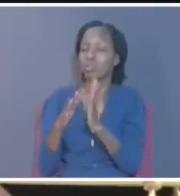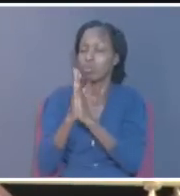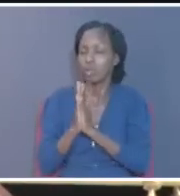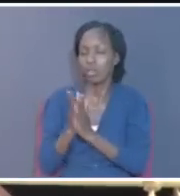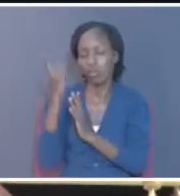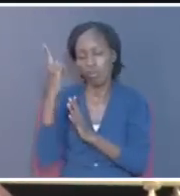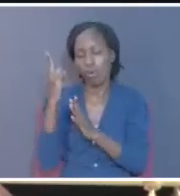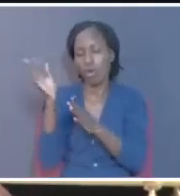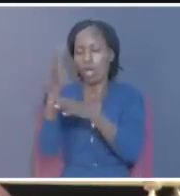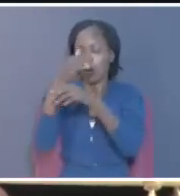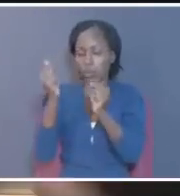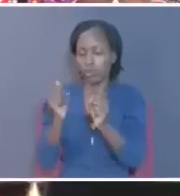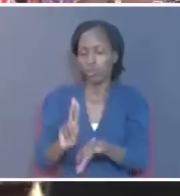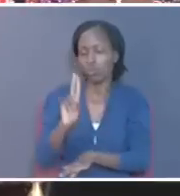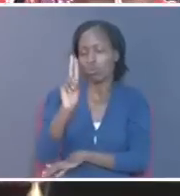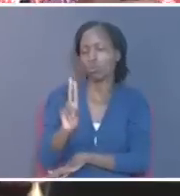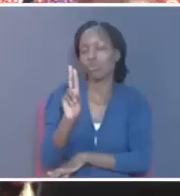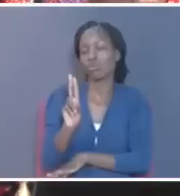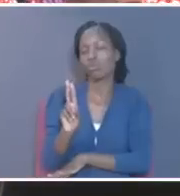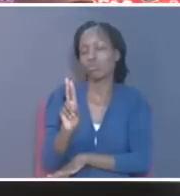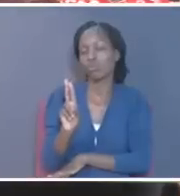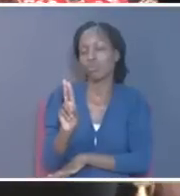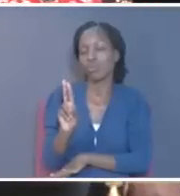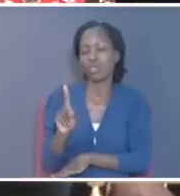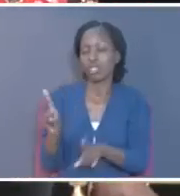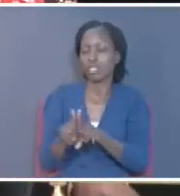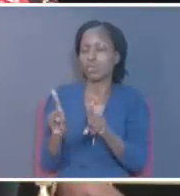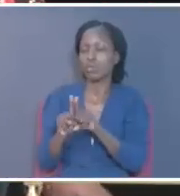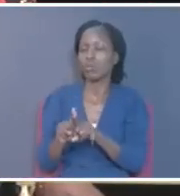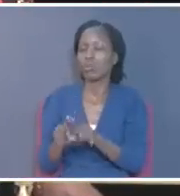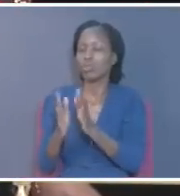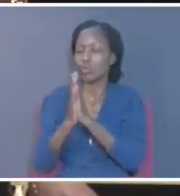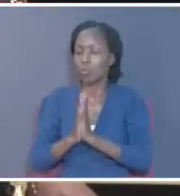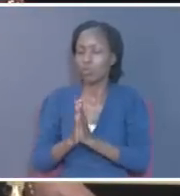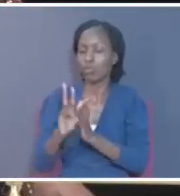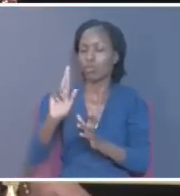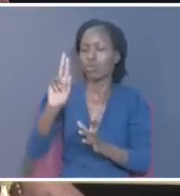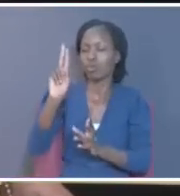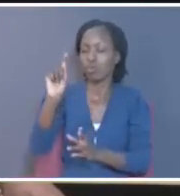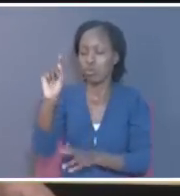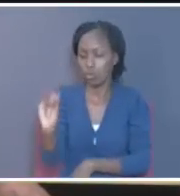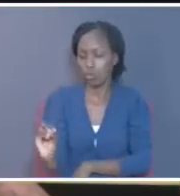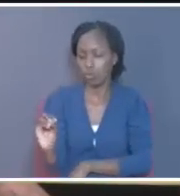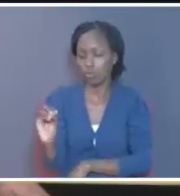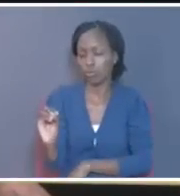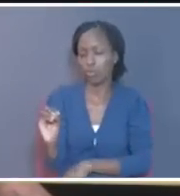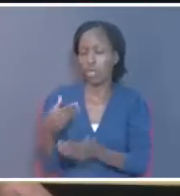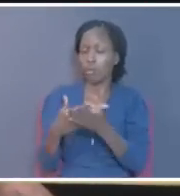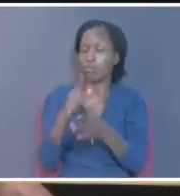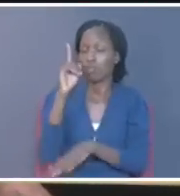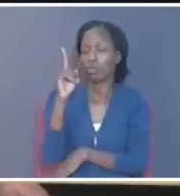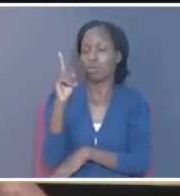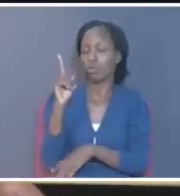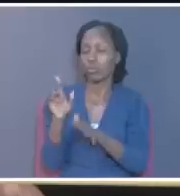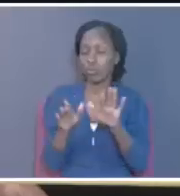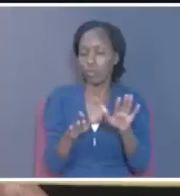President, His Excellency Uhuru Kenyatta, before you. We want to bring the Deputy President, His Excellency William Ruto, before you.